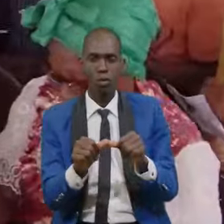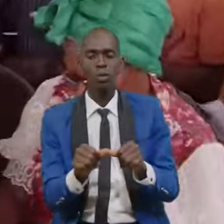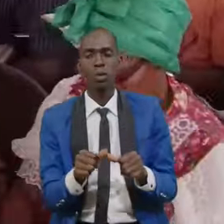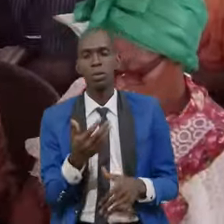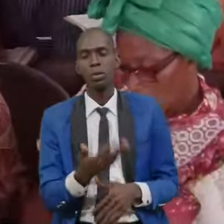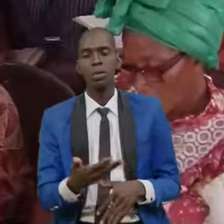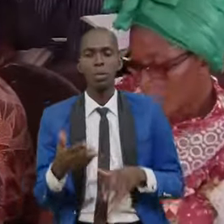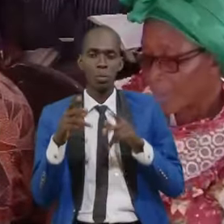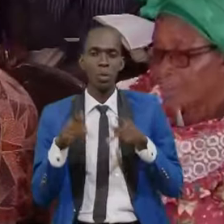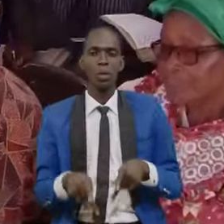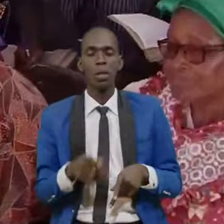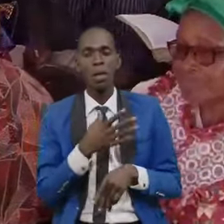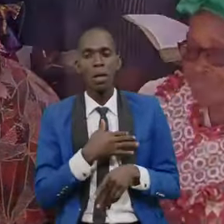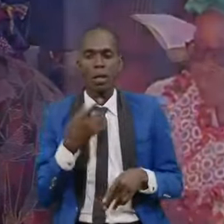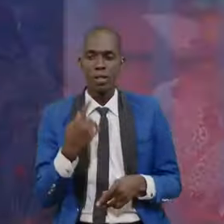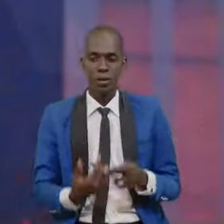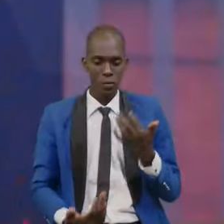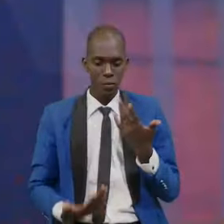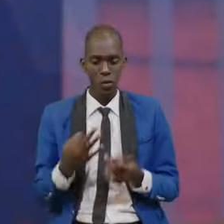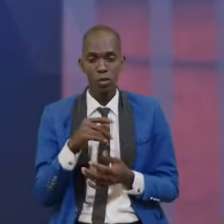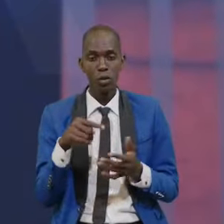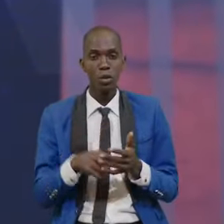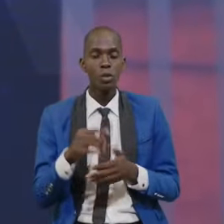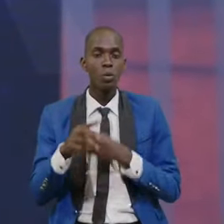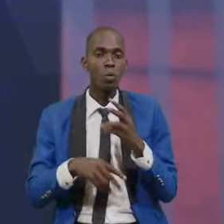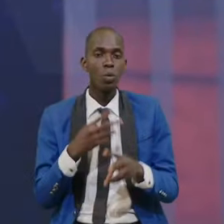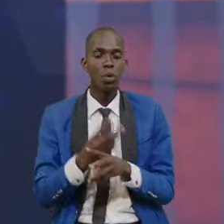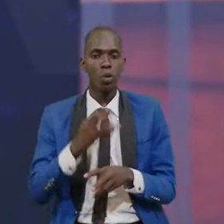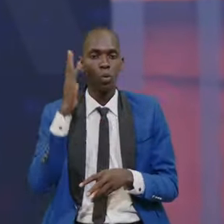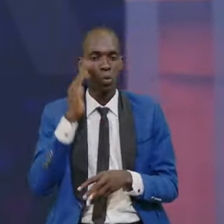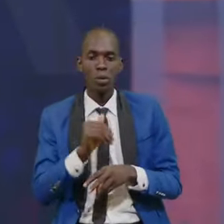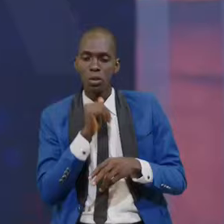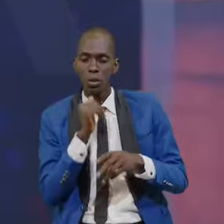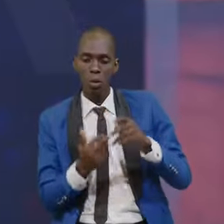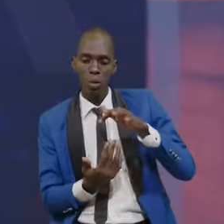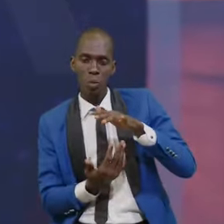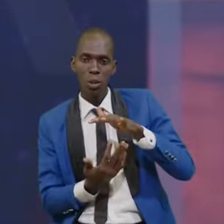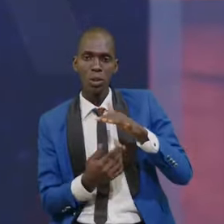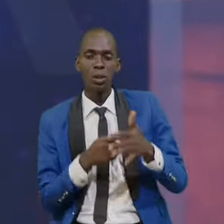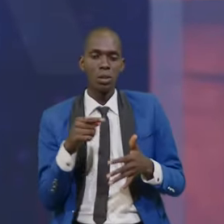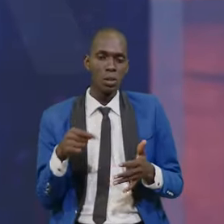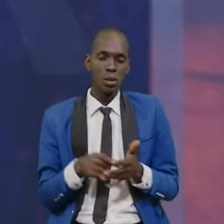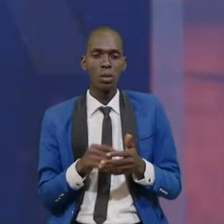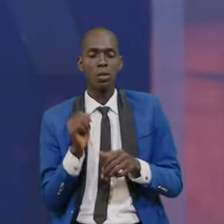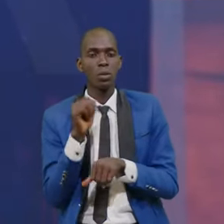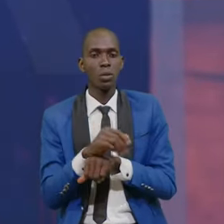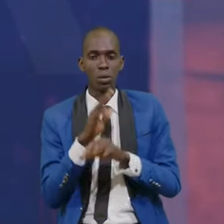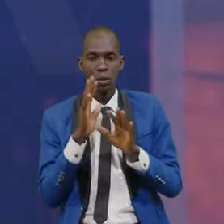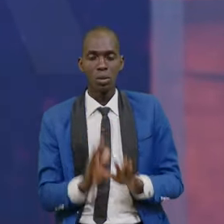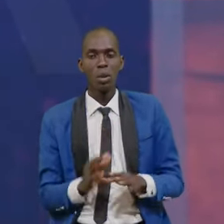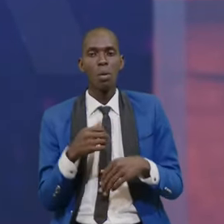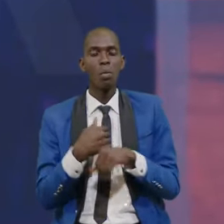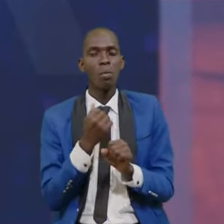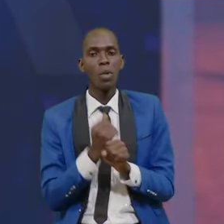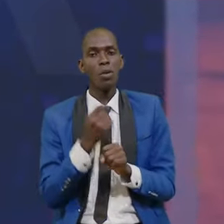And the fire of this world will not burn this conqueror made from